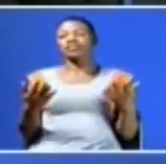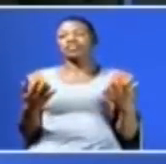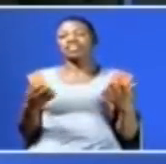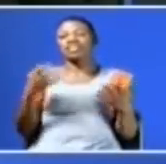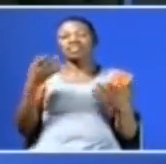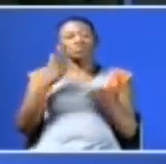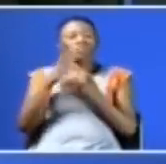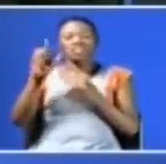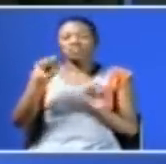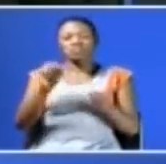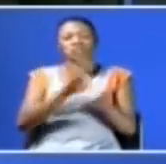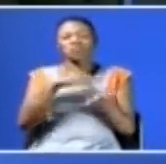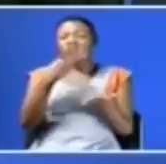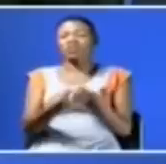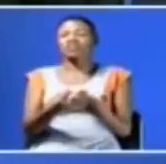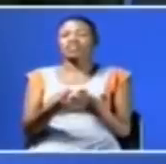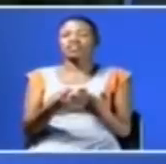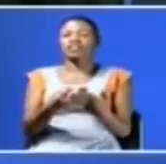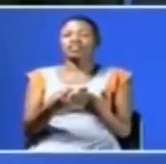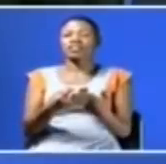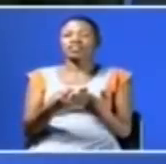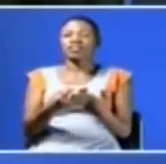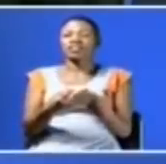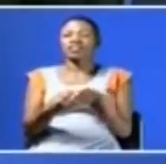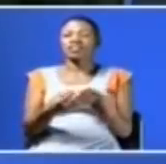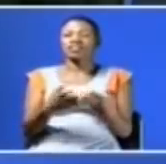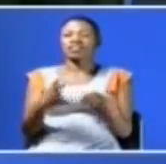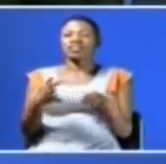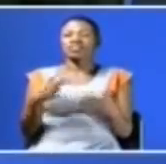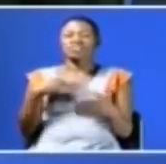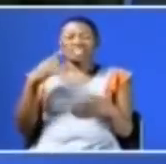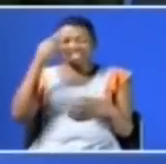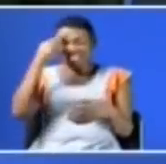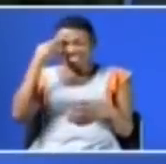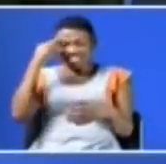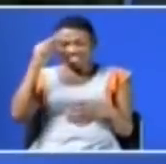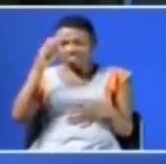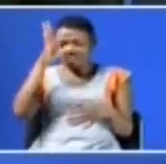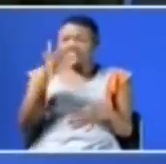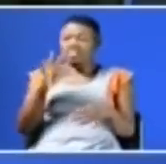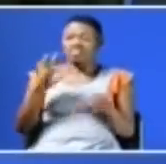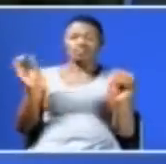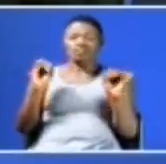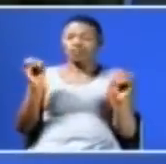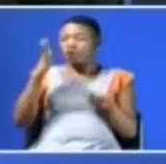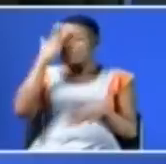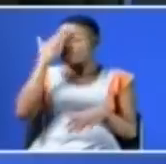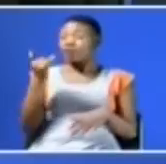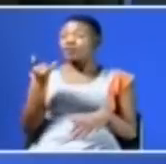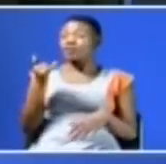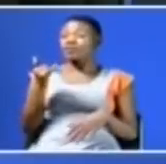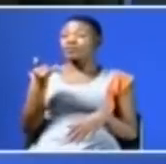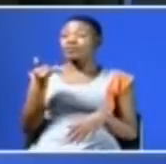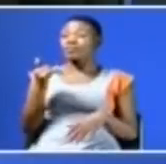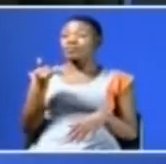to fail. I mean, this was sort of doomed. I don't even think it was serious. What it was meant to was